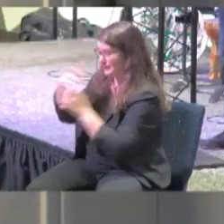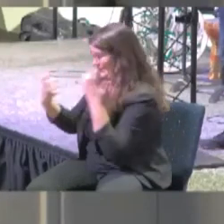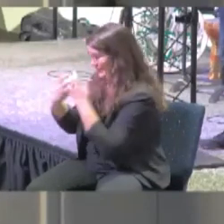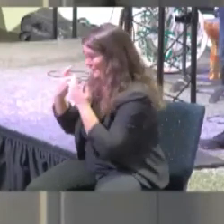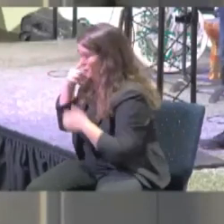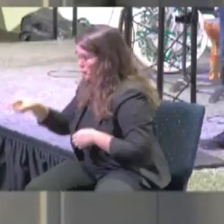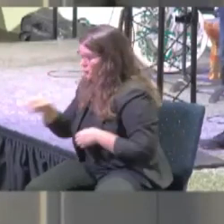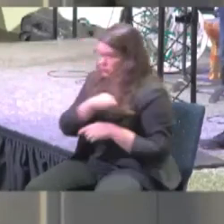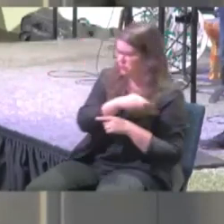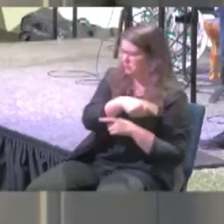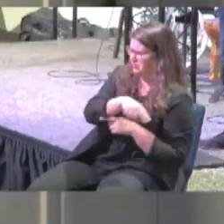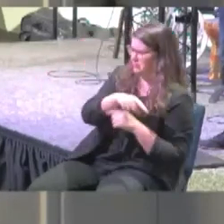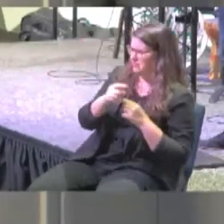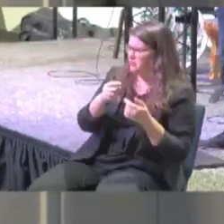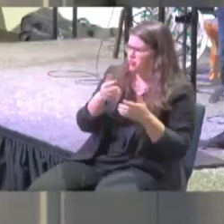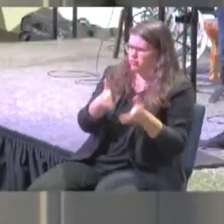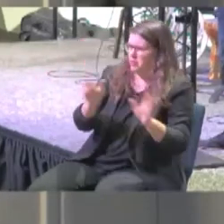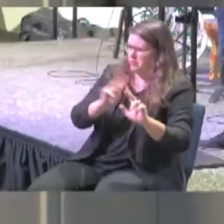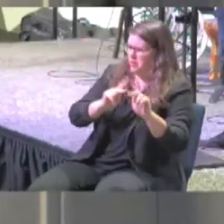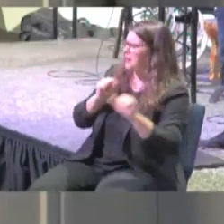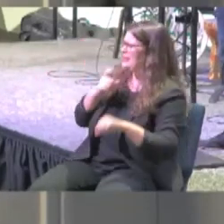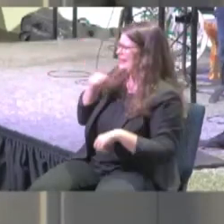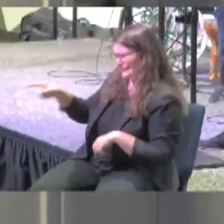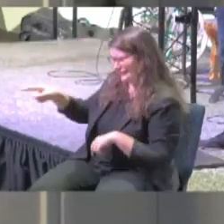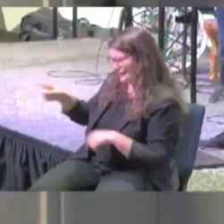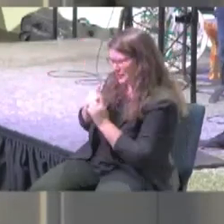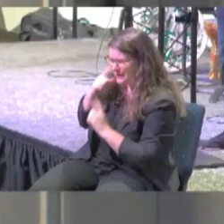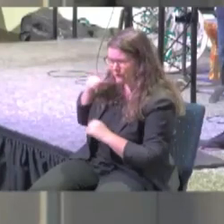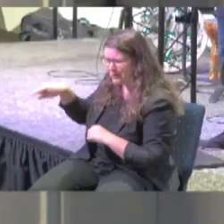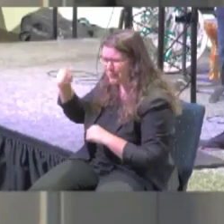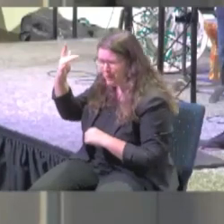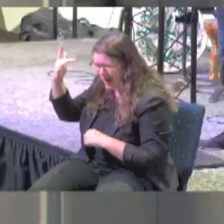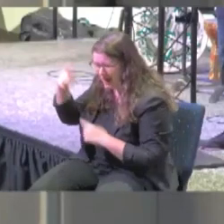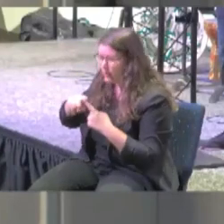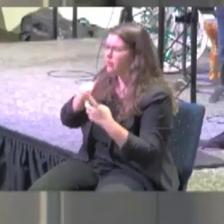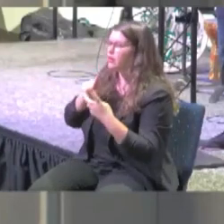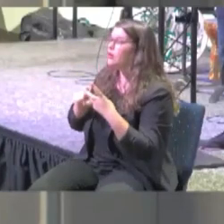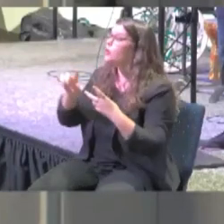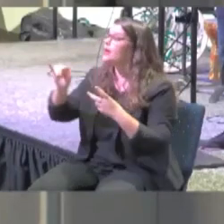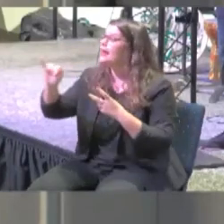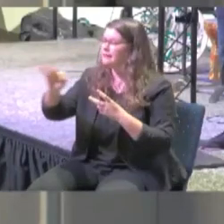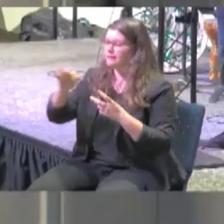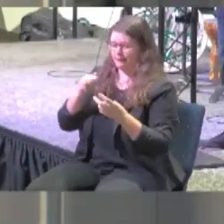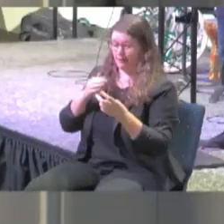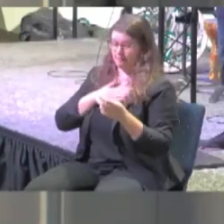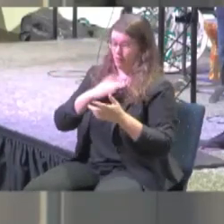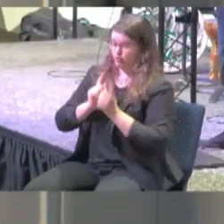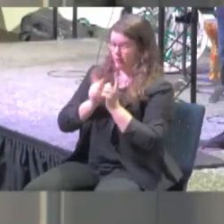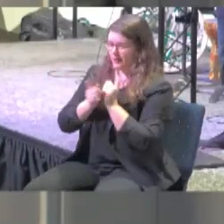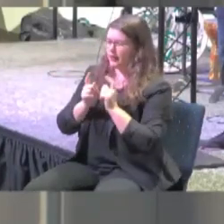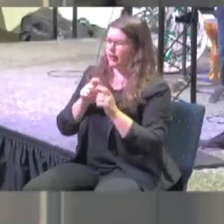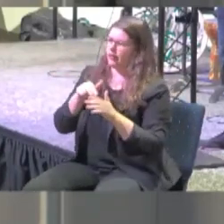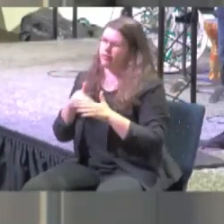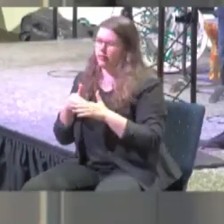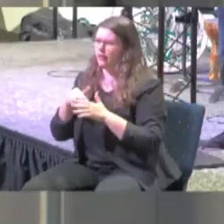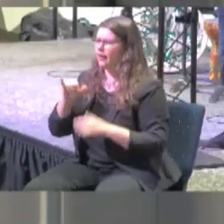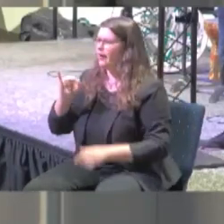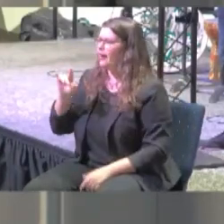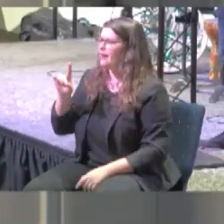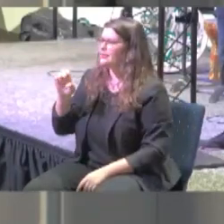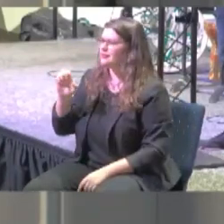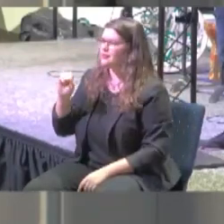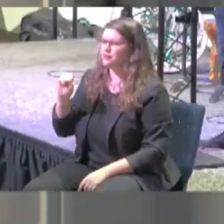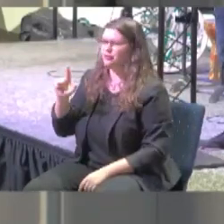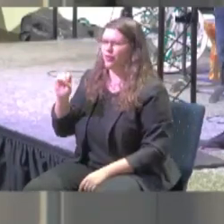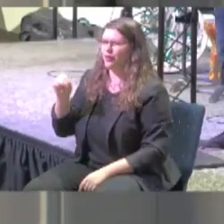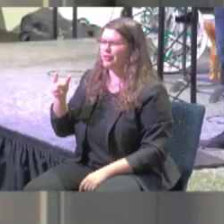all. And they may be particularly concerned about any appearance of ideological distortion. As for the real quality